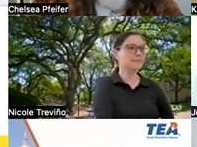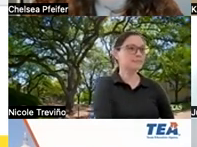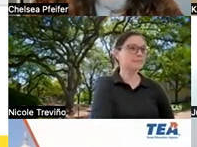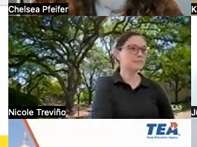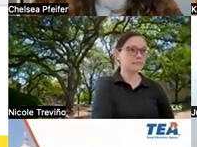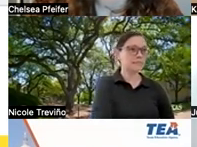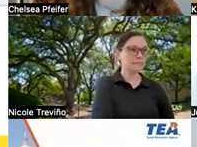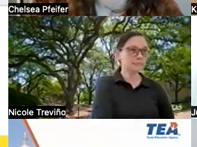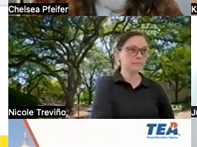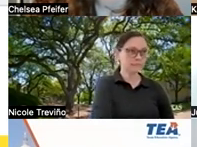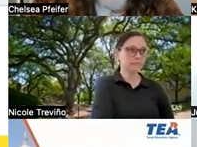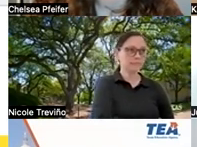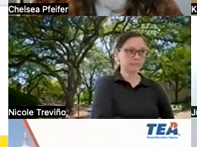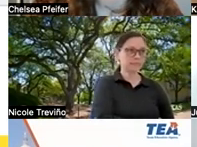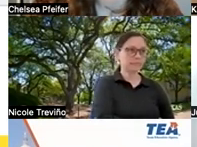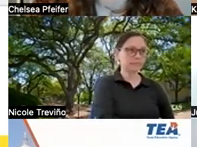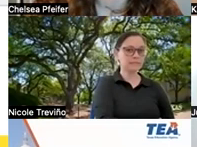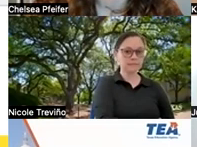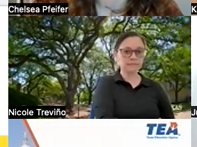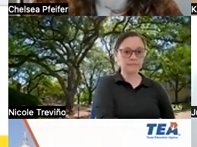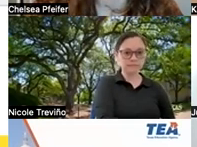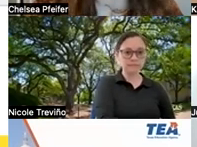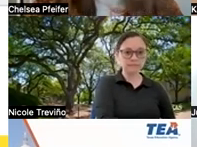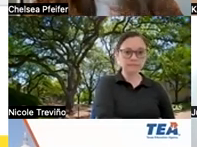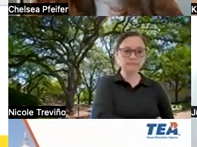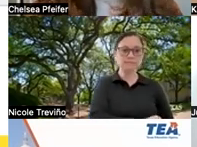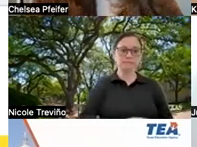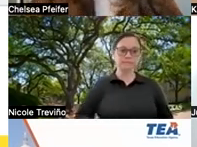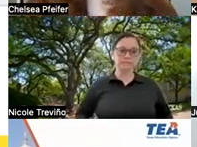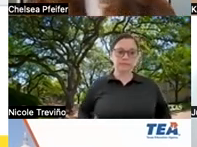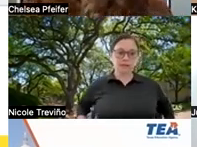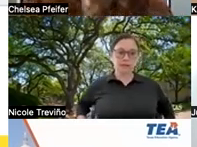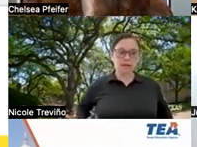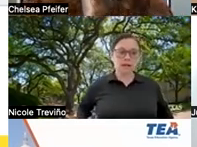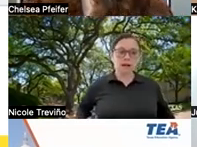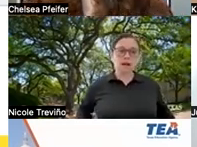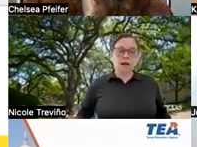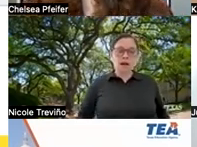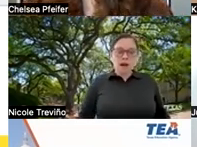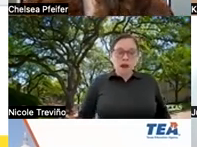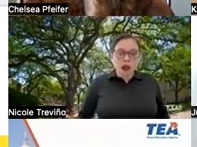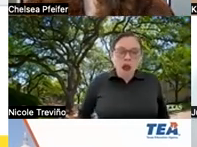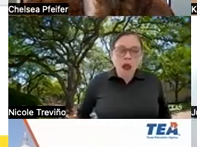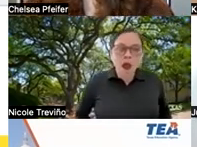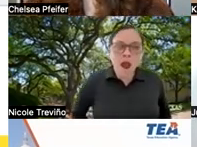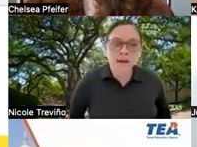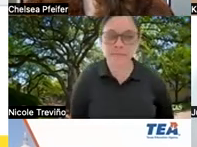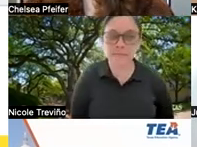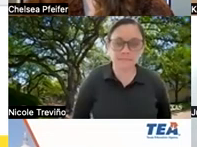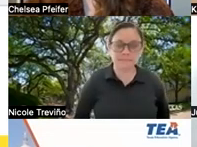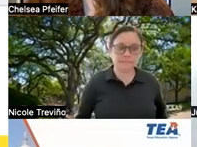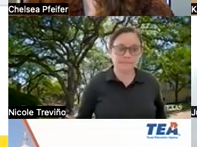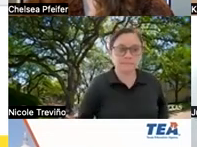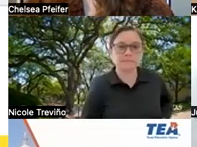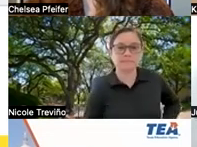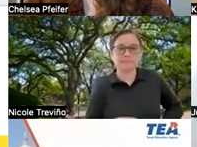show you the direction we're heading. And so make sure you illustrate the who, what, and how. You're allowed to